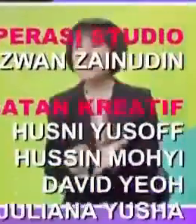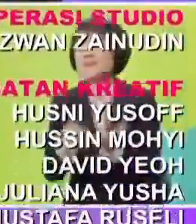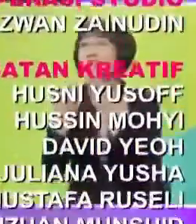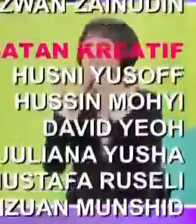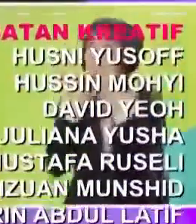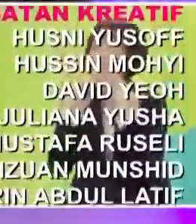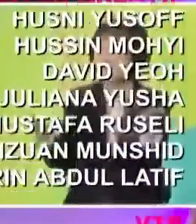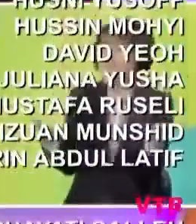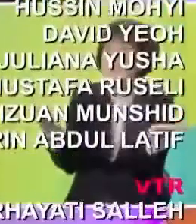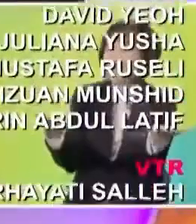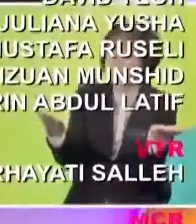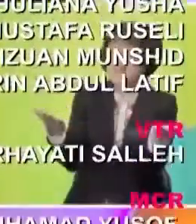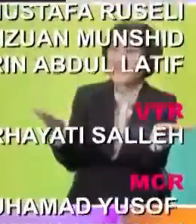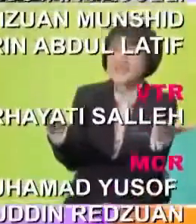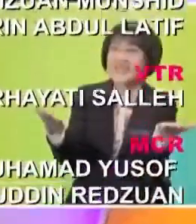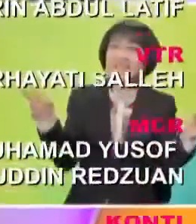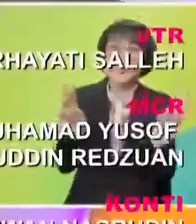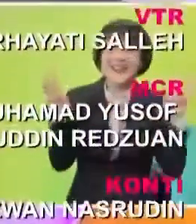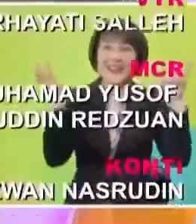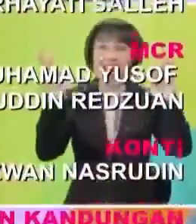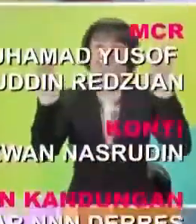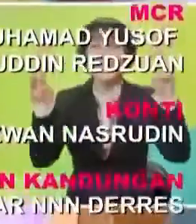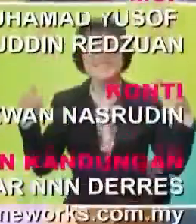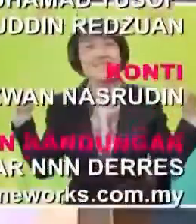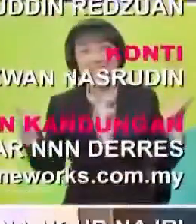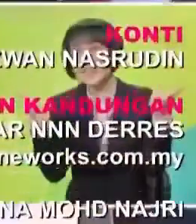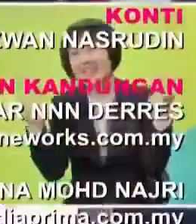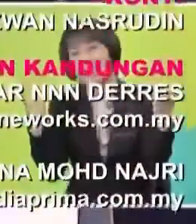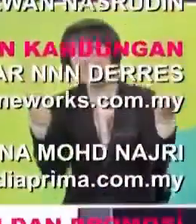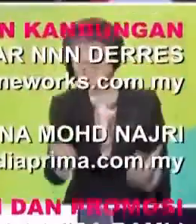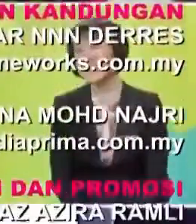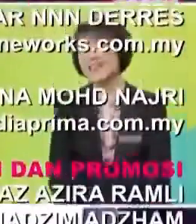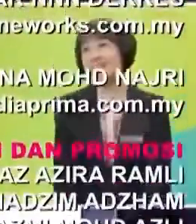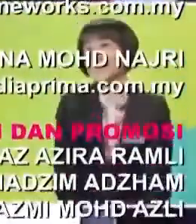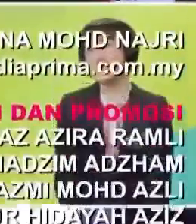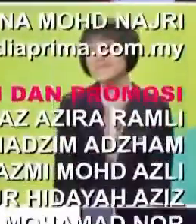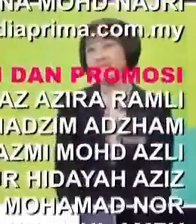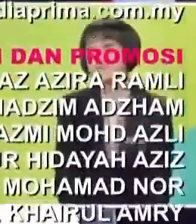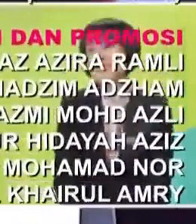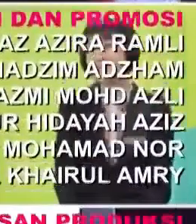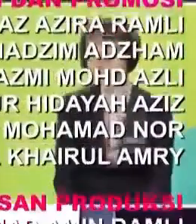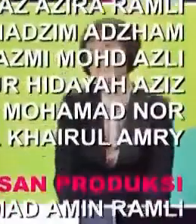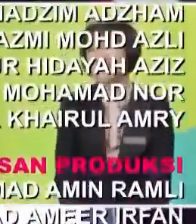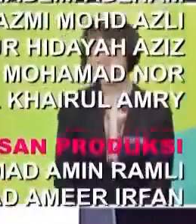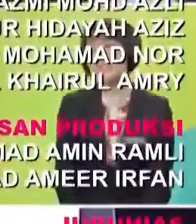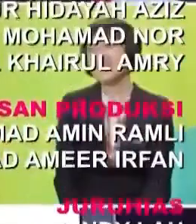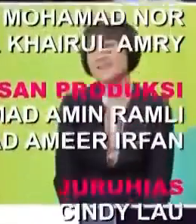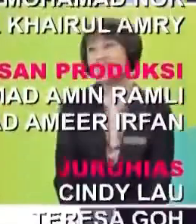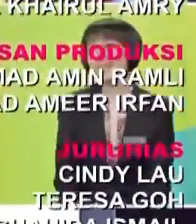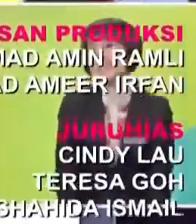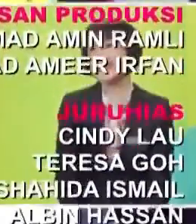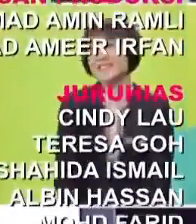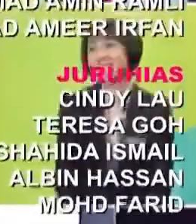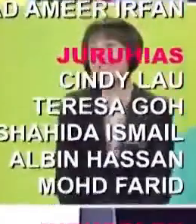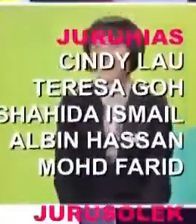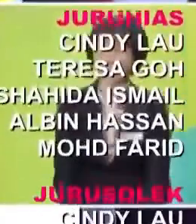Hanin. I didn't get anything for you, but wow, this is great. Okay. Wow. Meant a lot to me. I am really glad to know you, Mr.